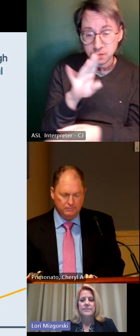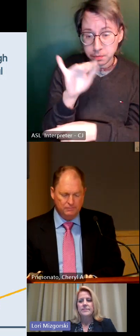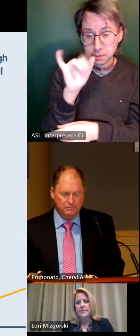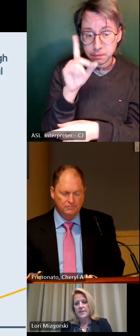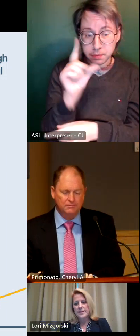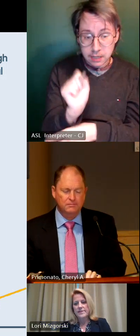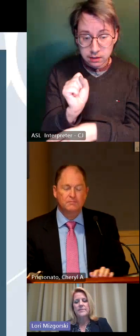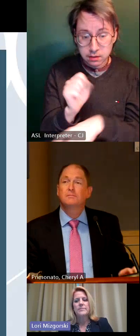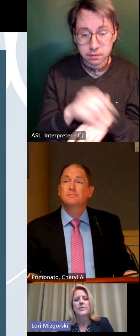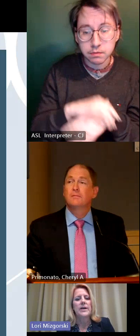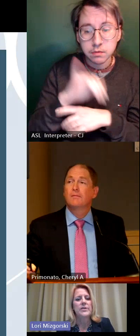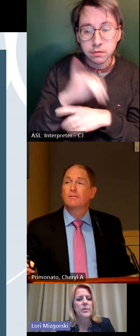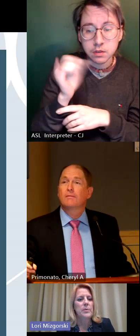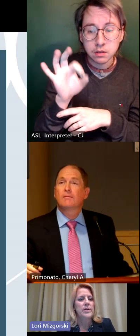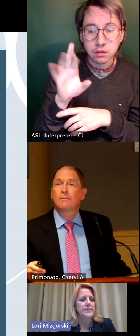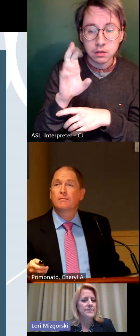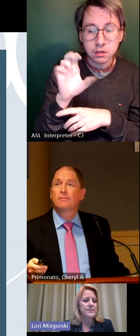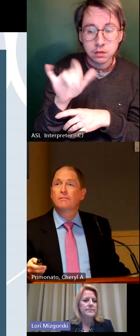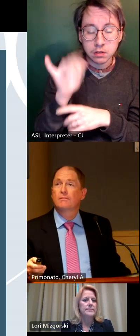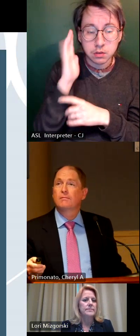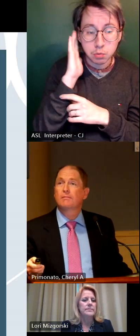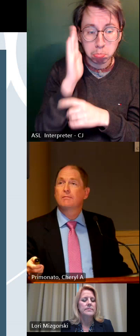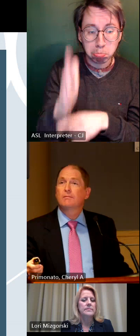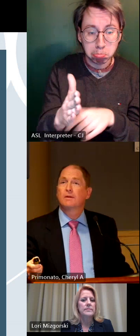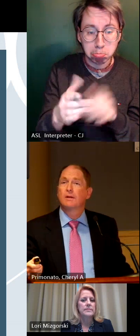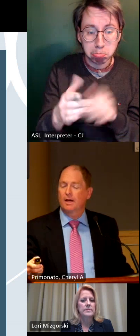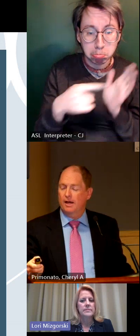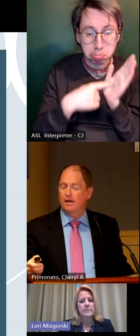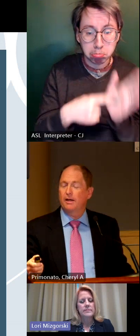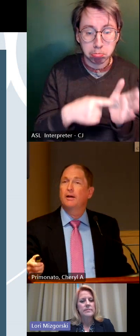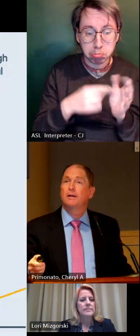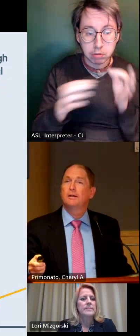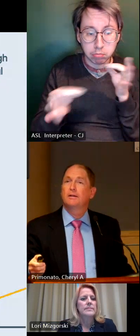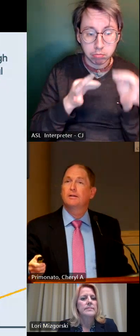Devlin. Please provide your report.